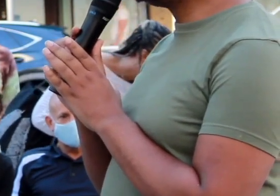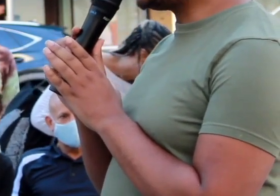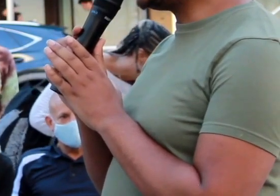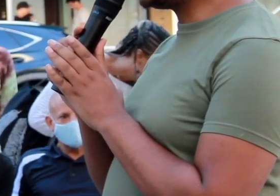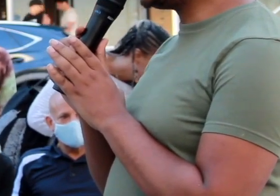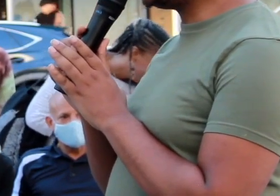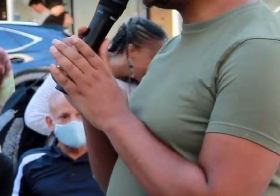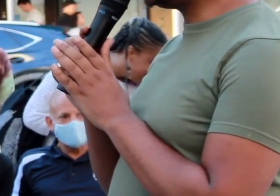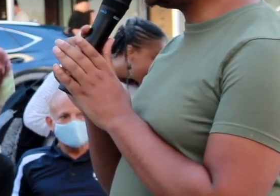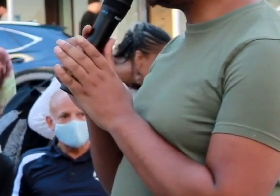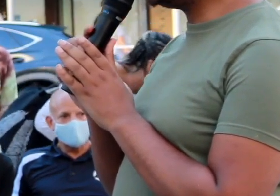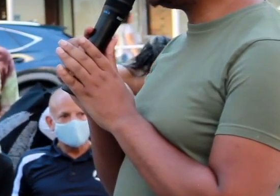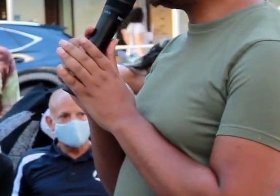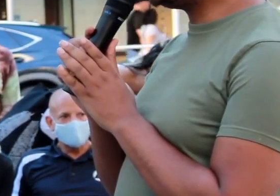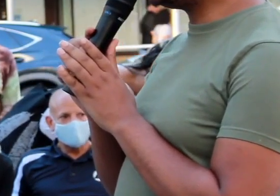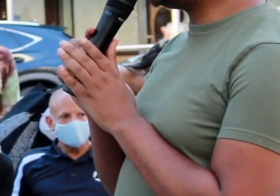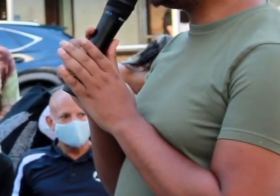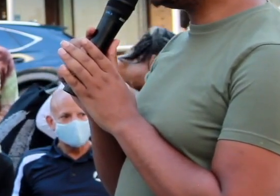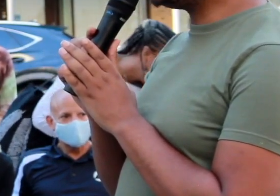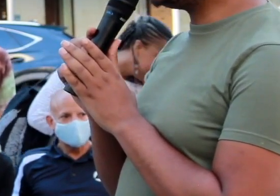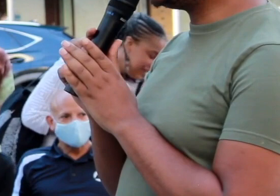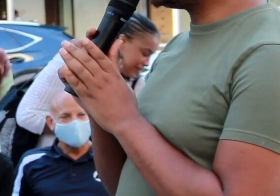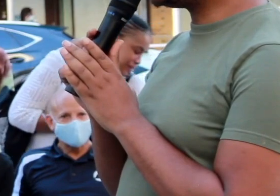in vain.